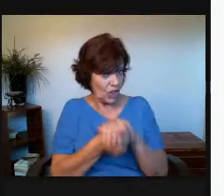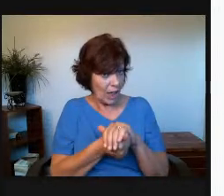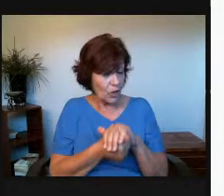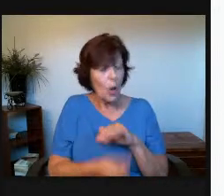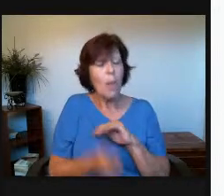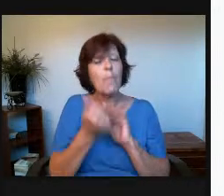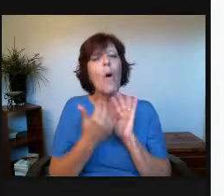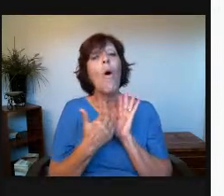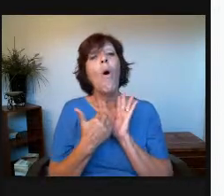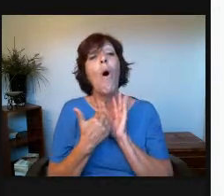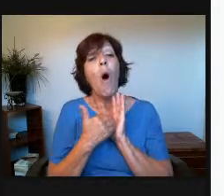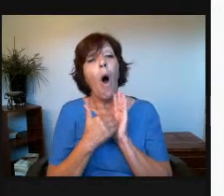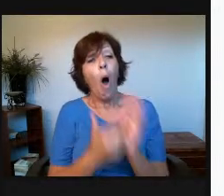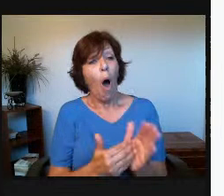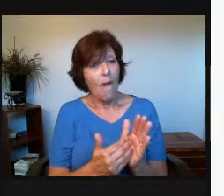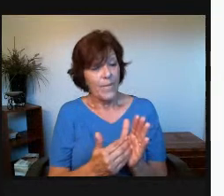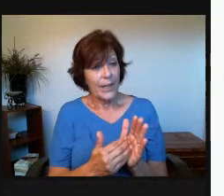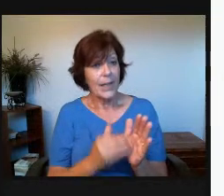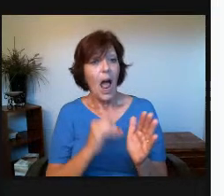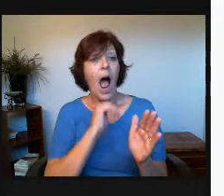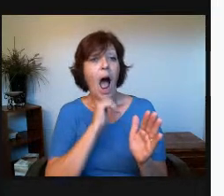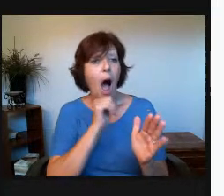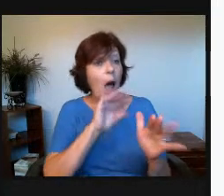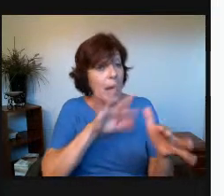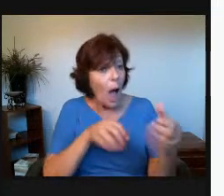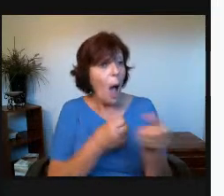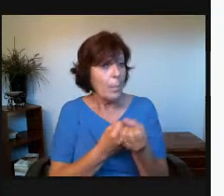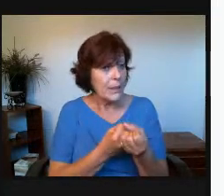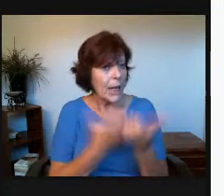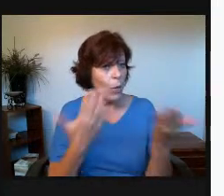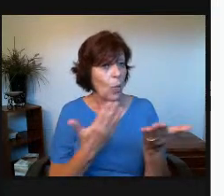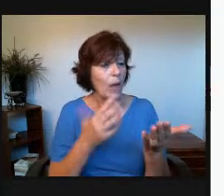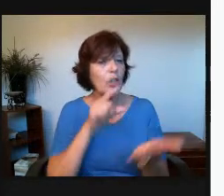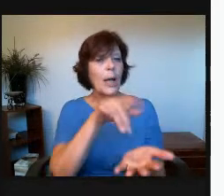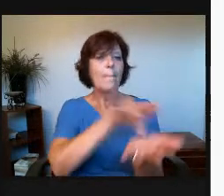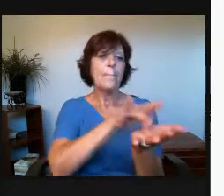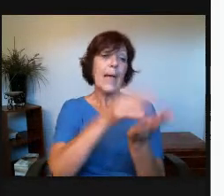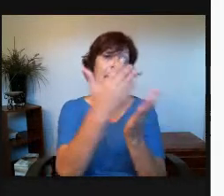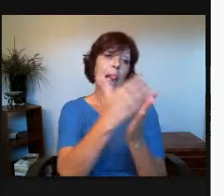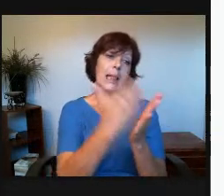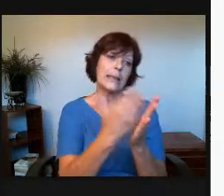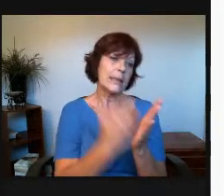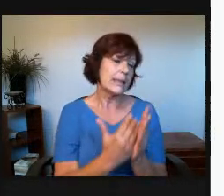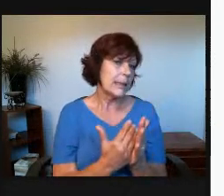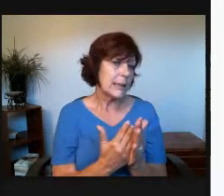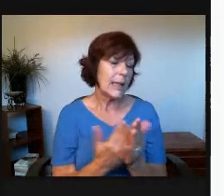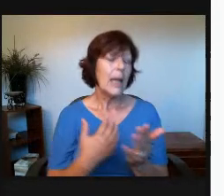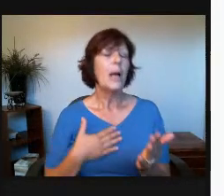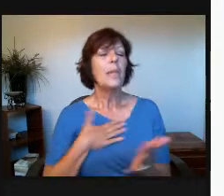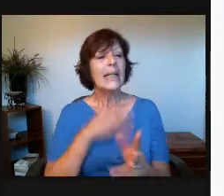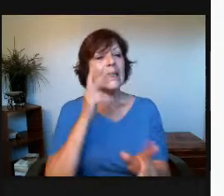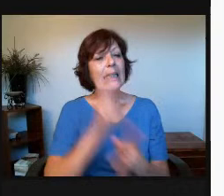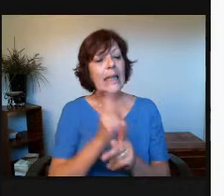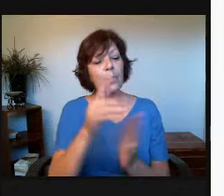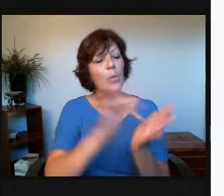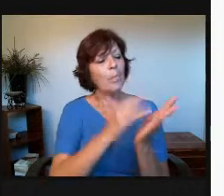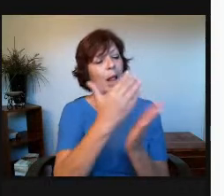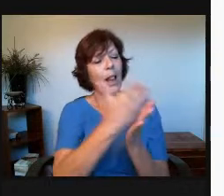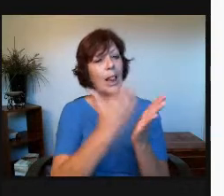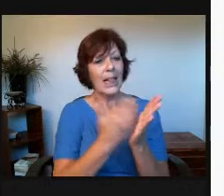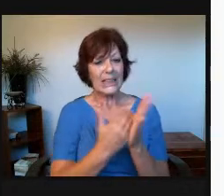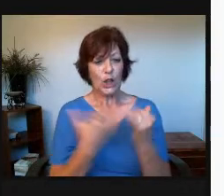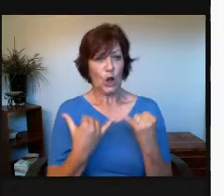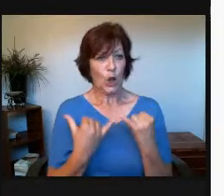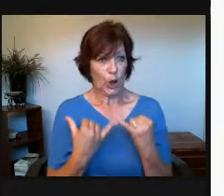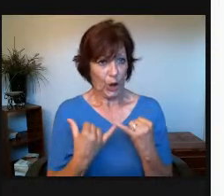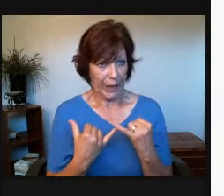frequently unupdated item, if you will, is the medication list. So please keep that medication list